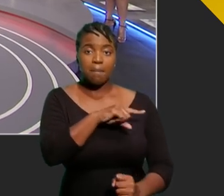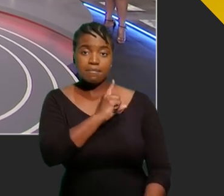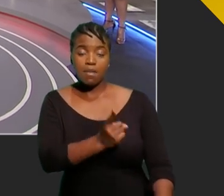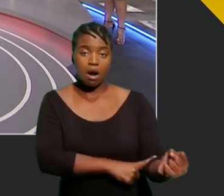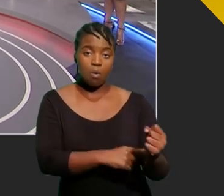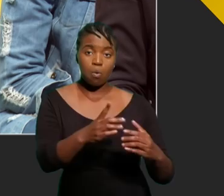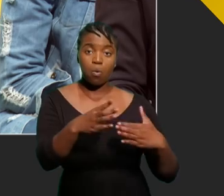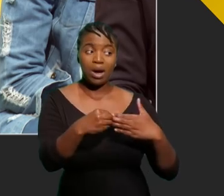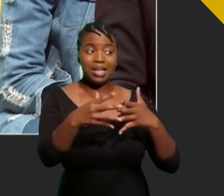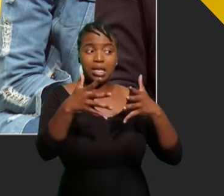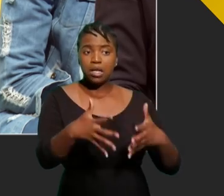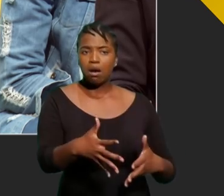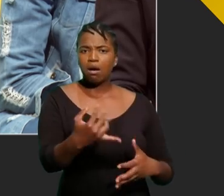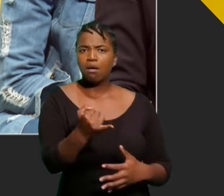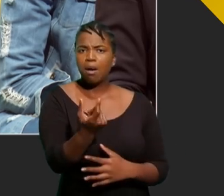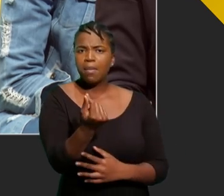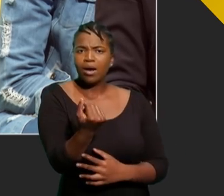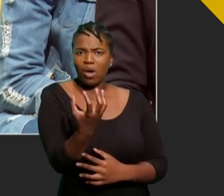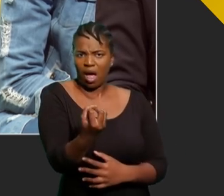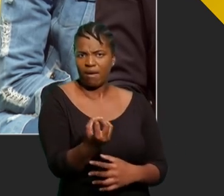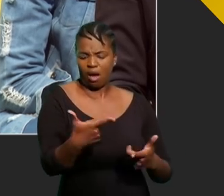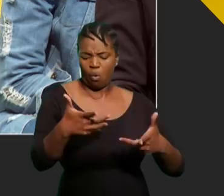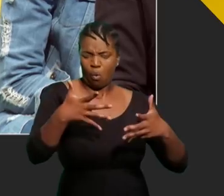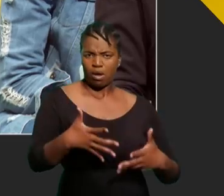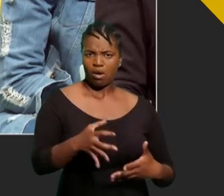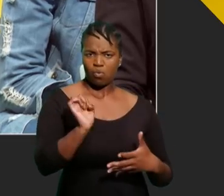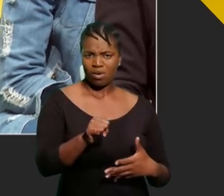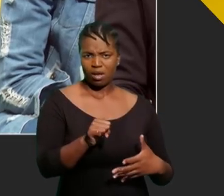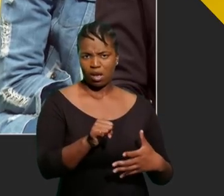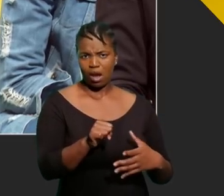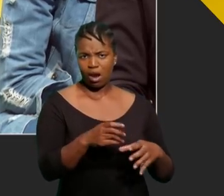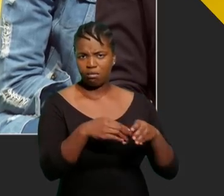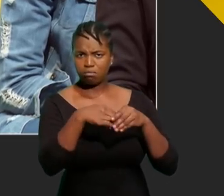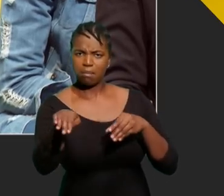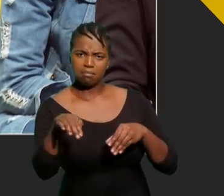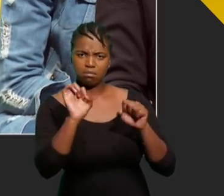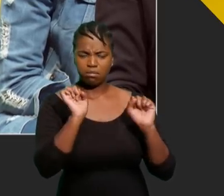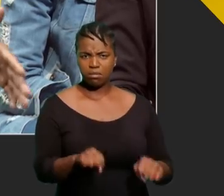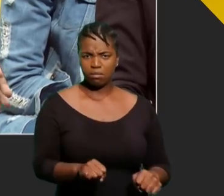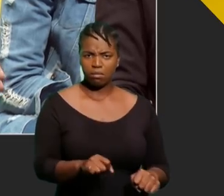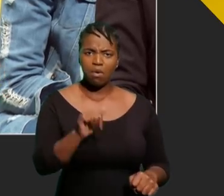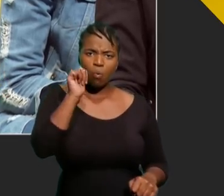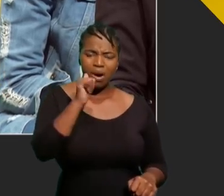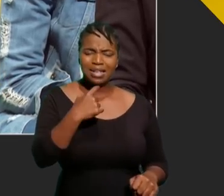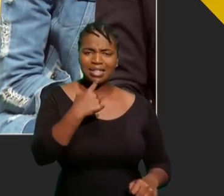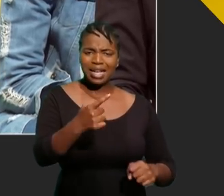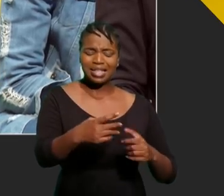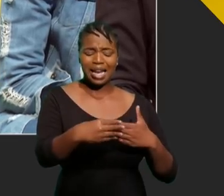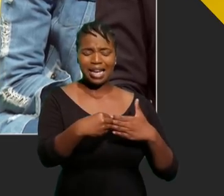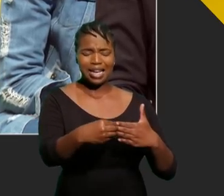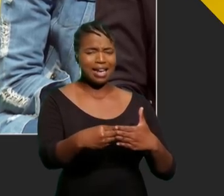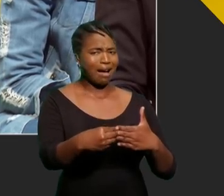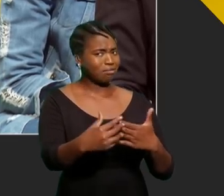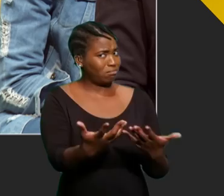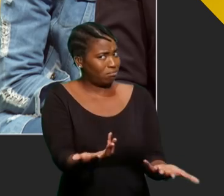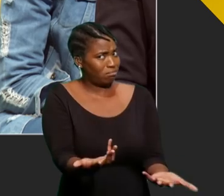as a leader and money to get a lawyer who's going to be able to take you out? And when she was speaking about leadership, okay,